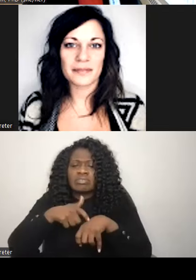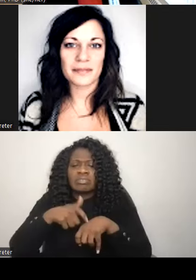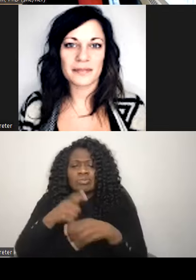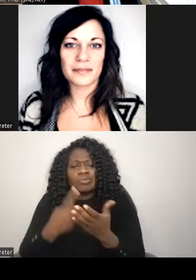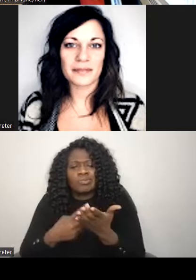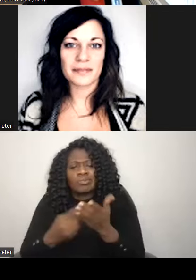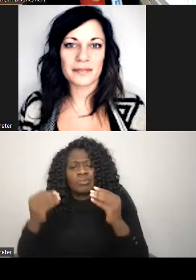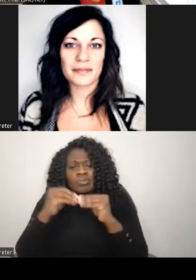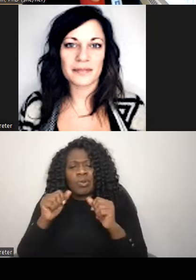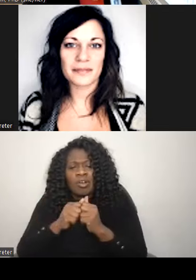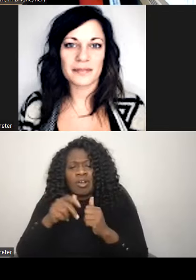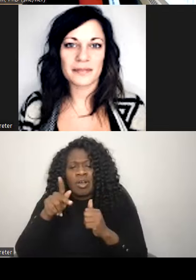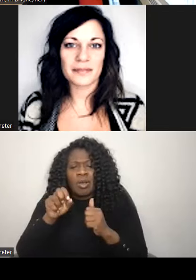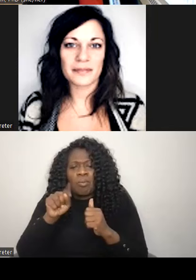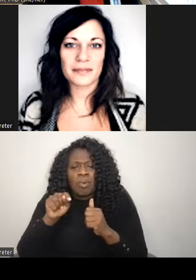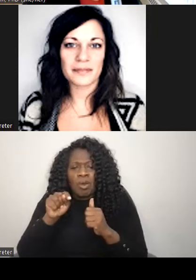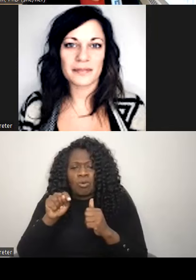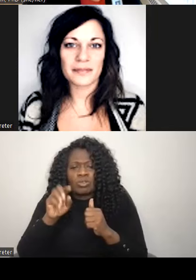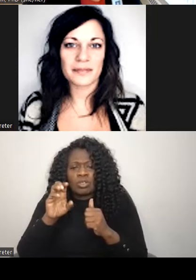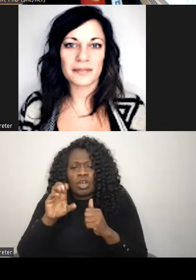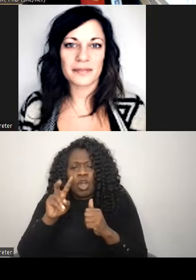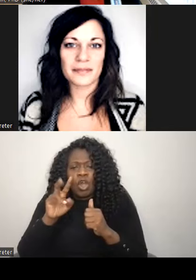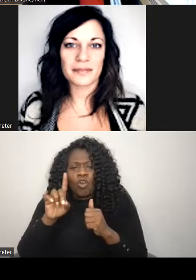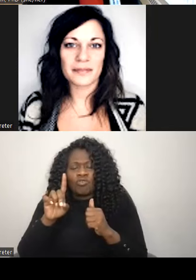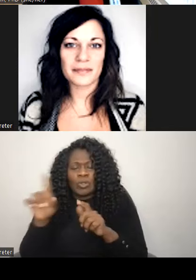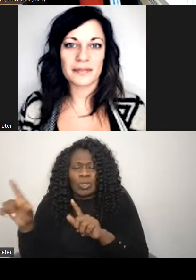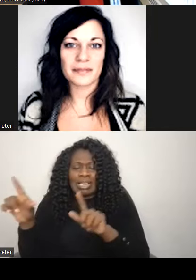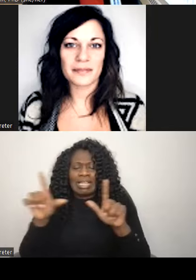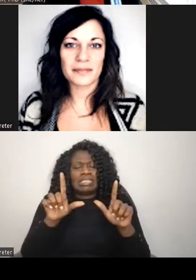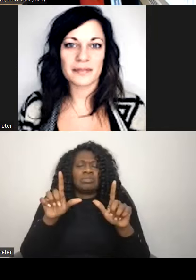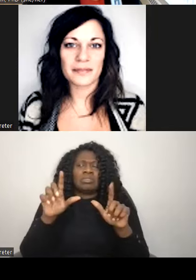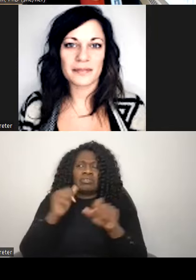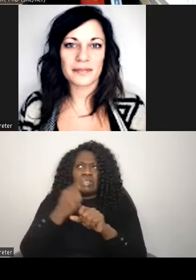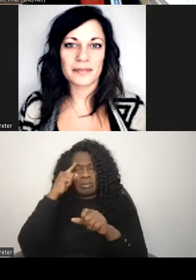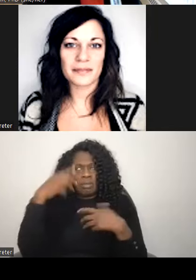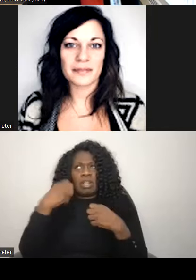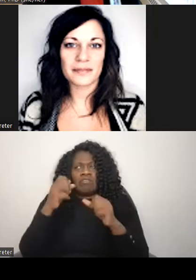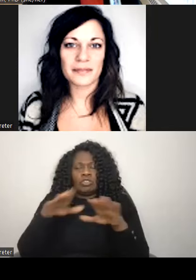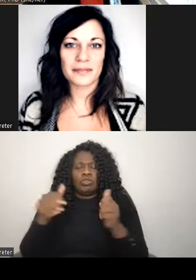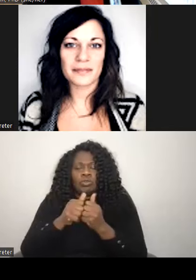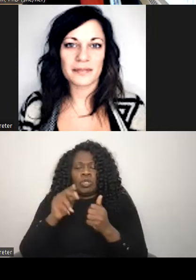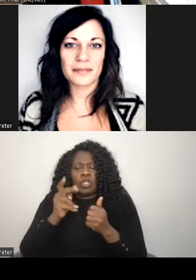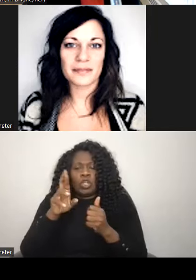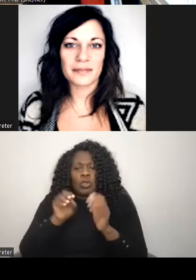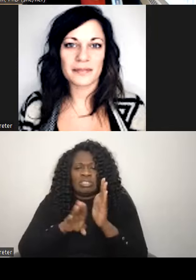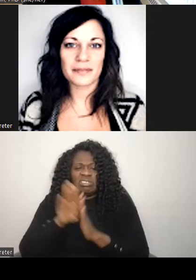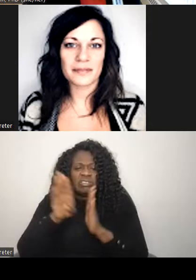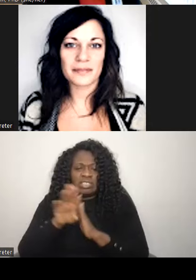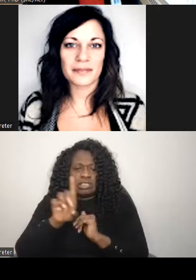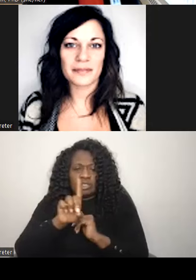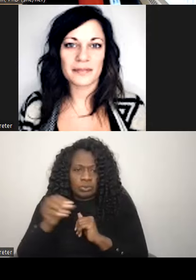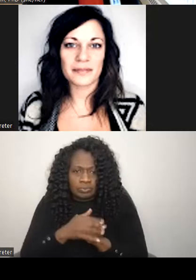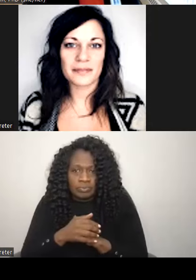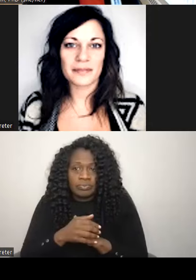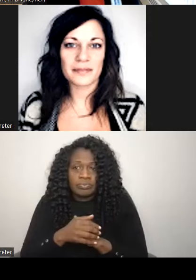a little bit about the post-COVID landscape, because I think that's especially important when we're thinking about mental health for children with neurodevelopmental disorders.